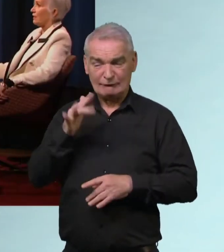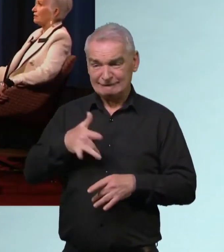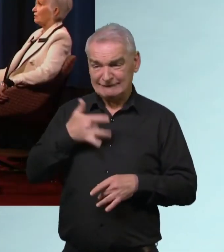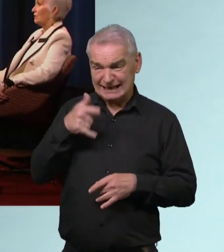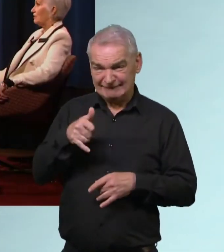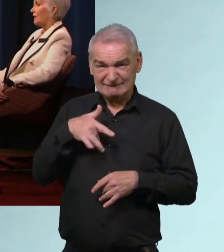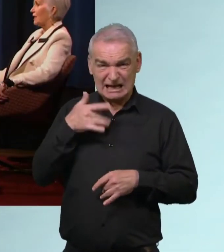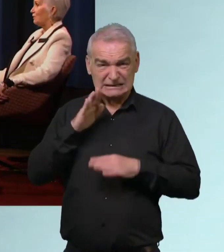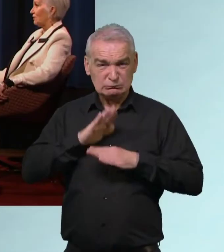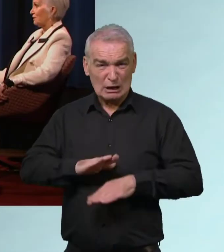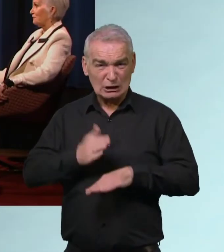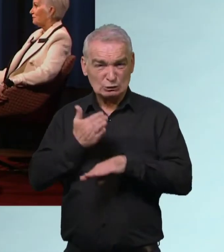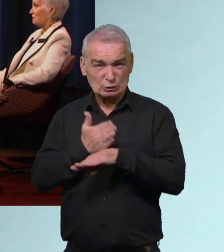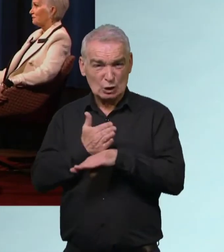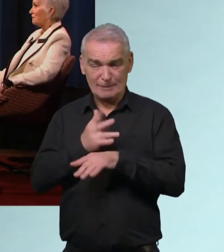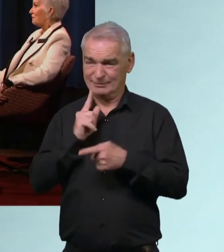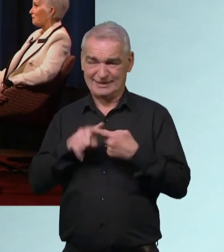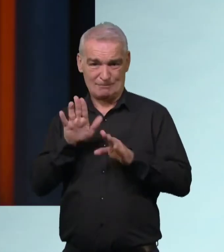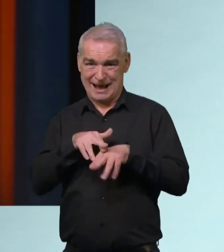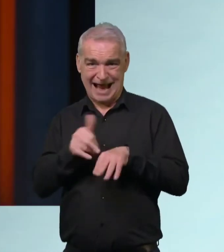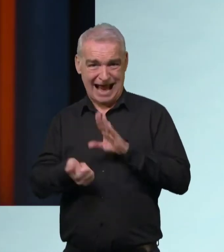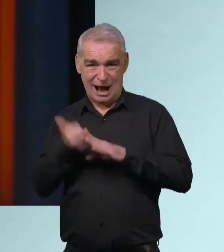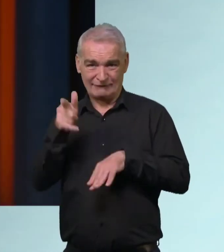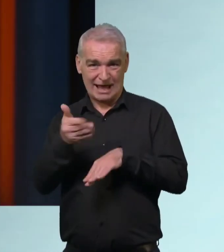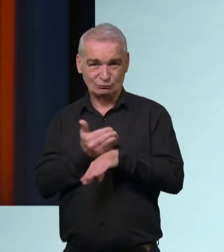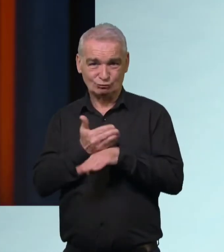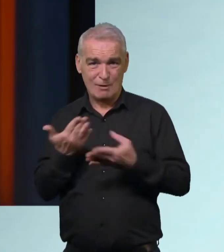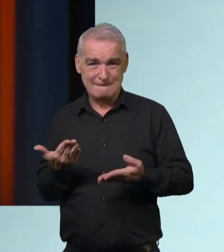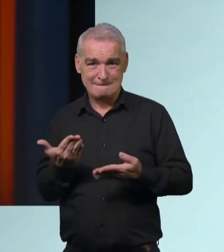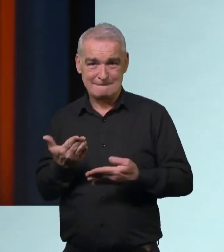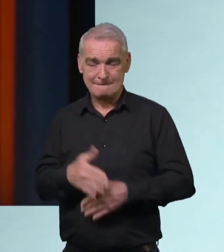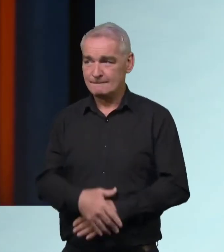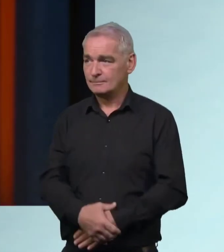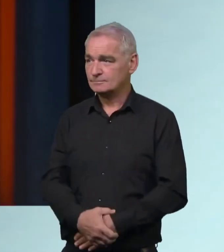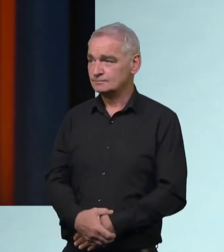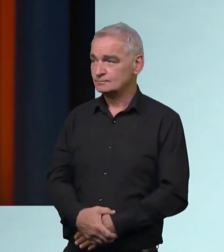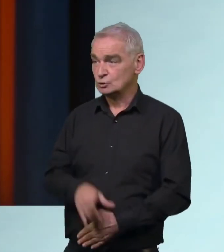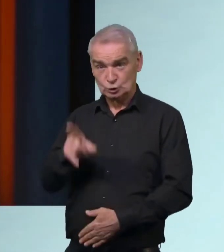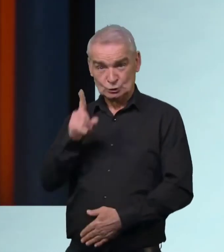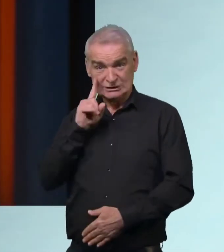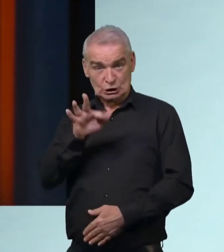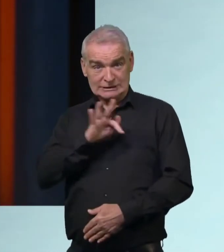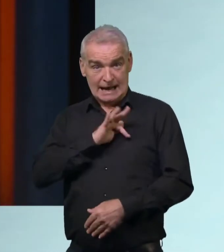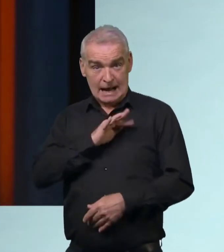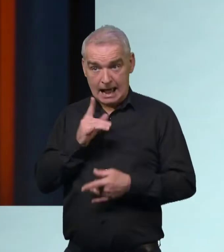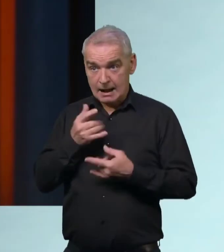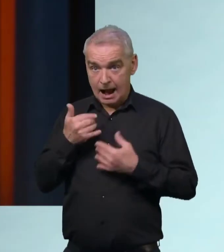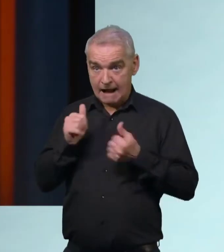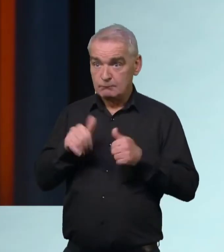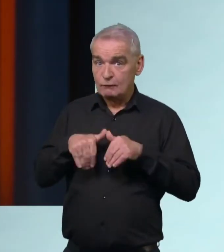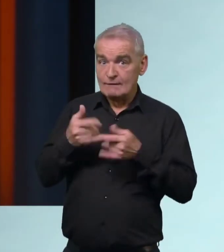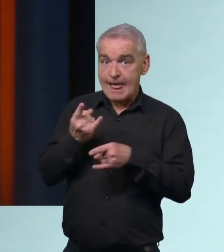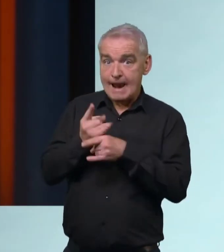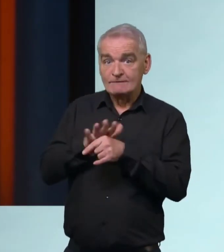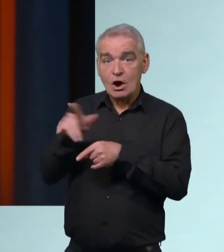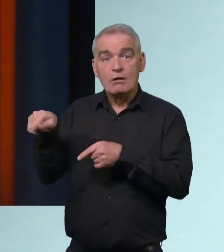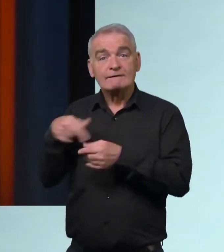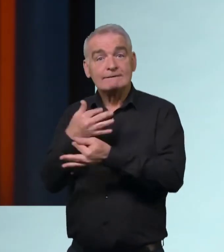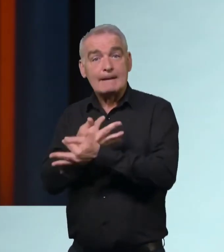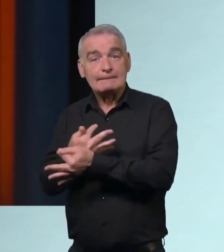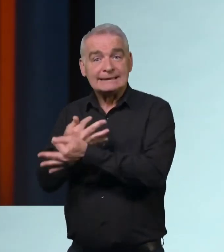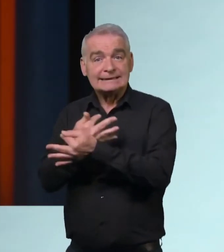you have to get out. You can't do it. Did you see yourself as someone who was providing help for the families? I